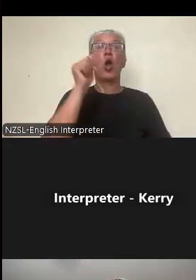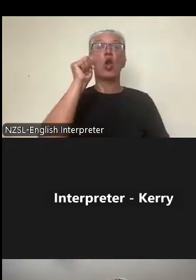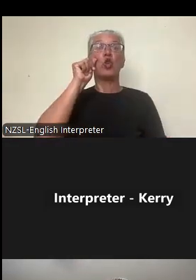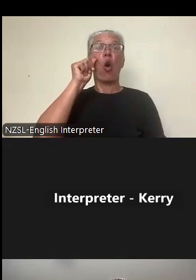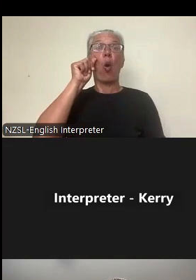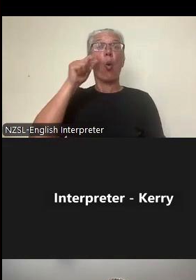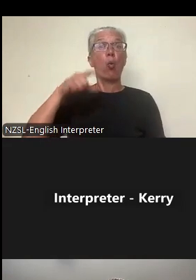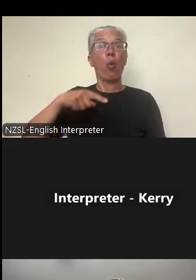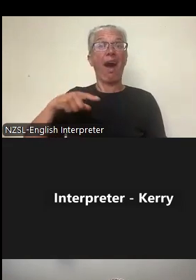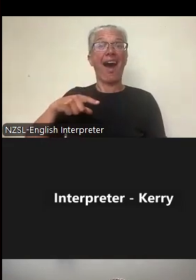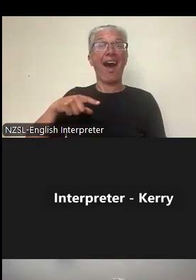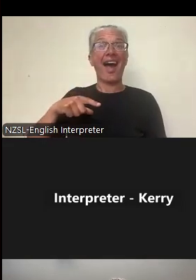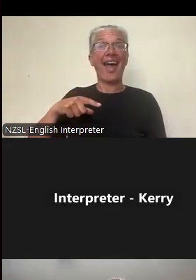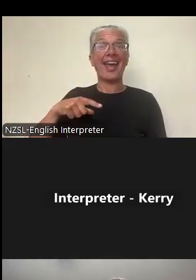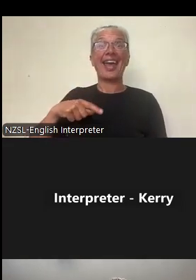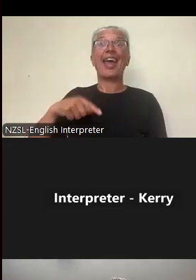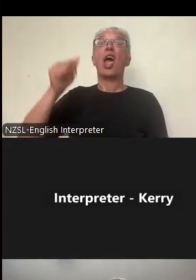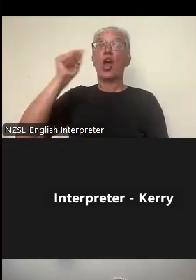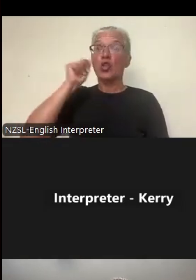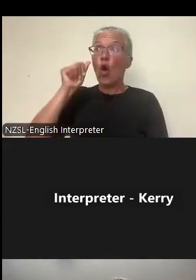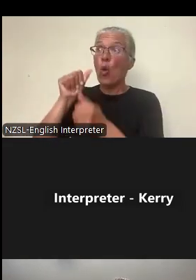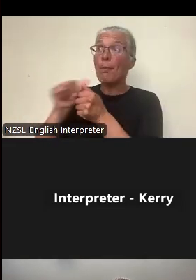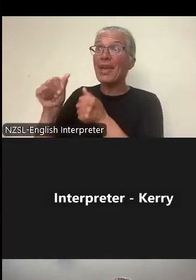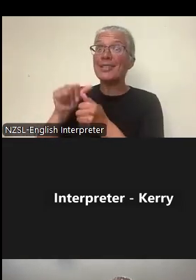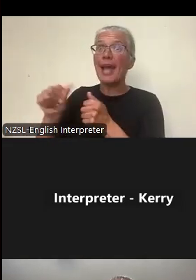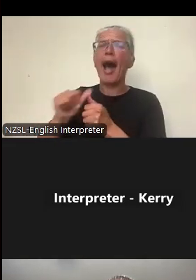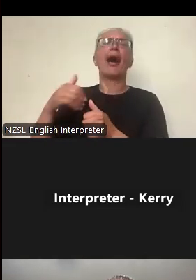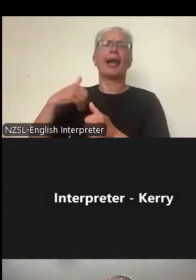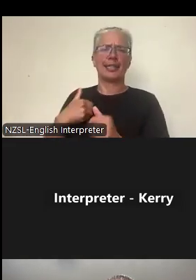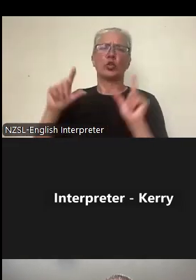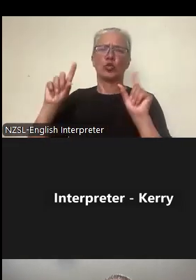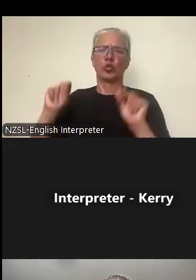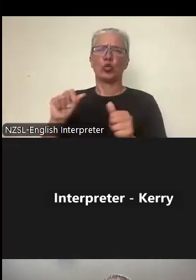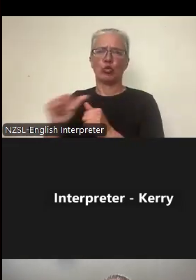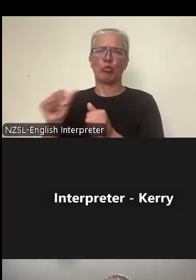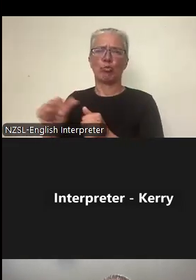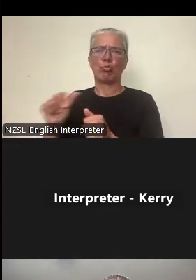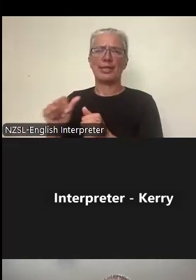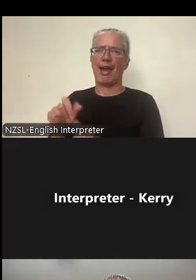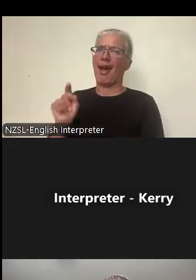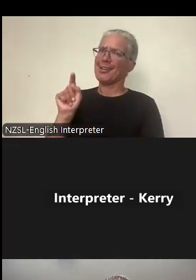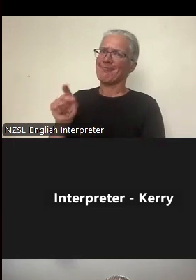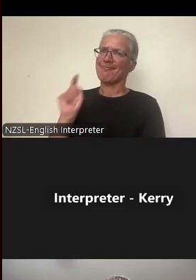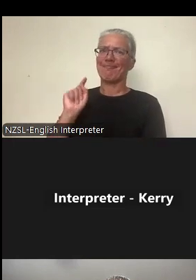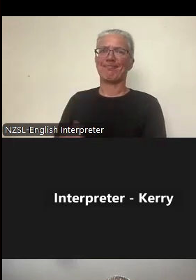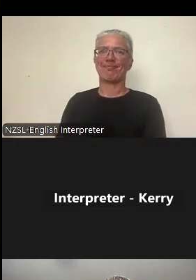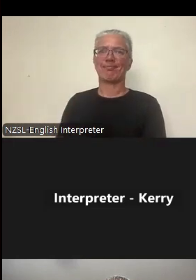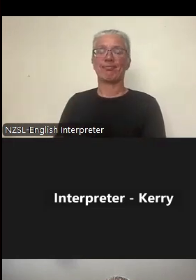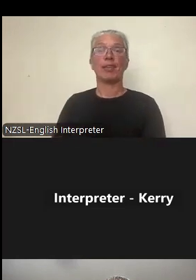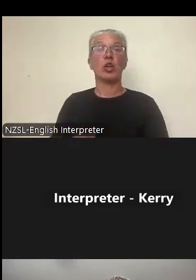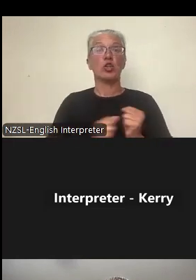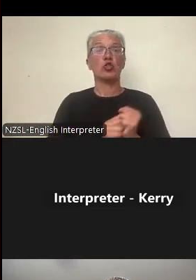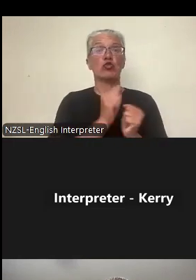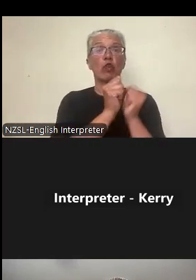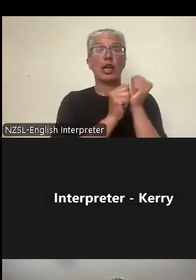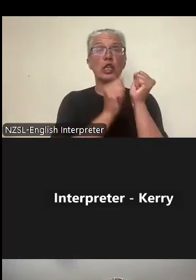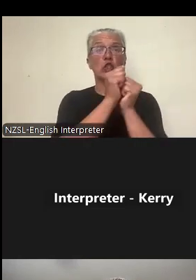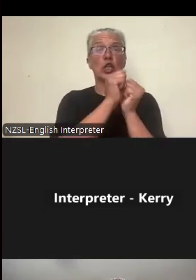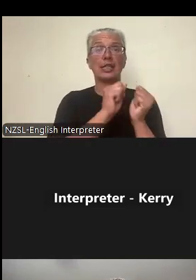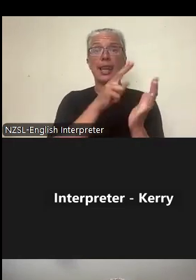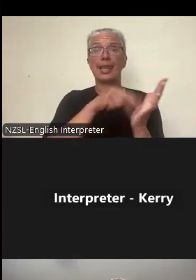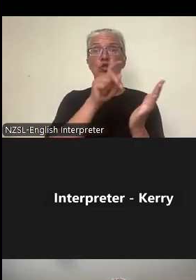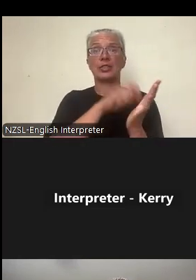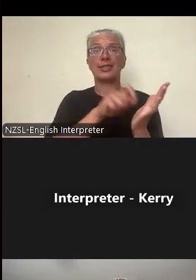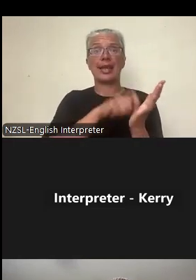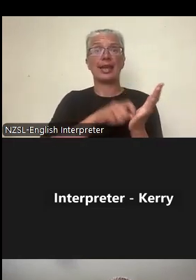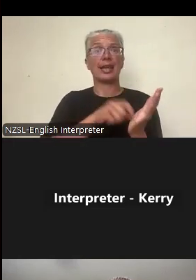know better, you need to do better. And that's something with structured literacy in particular. Once you hear about